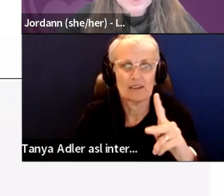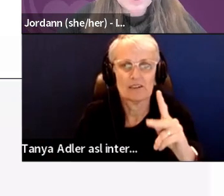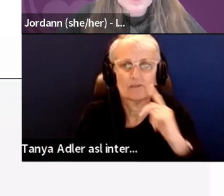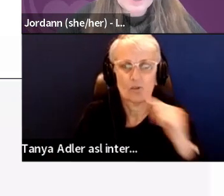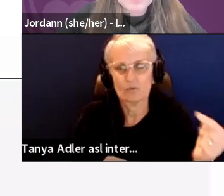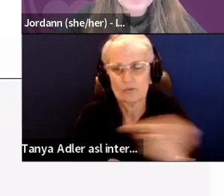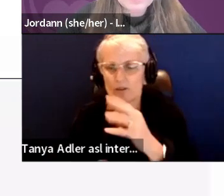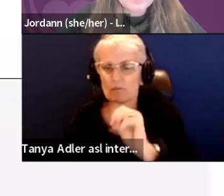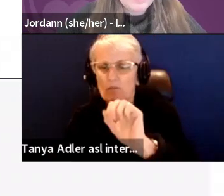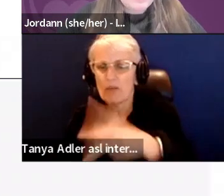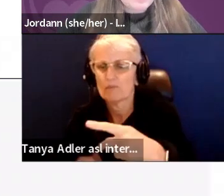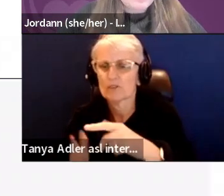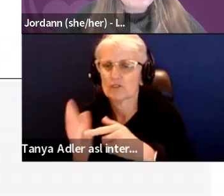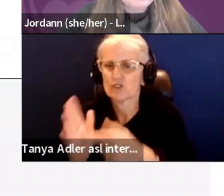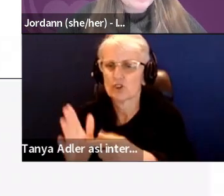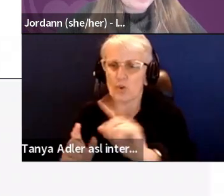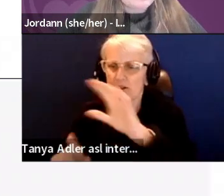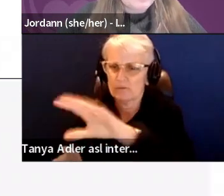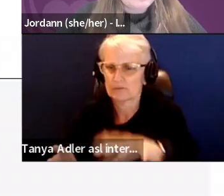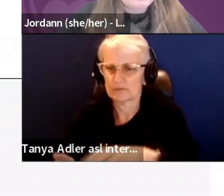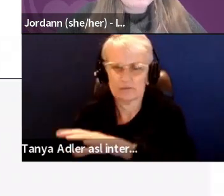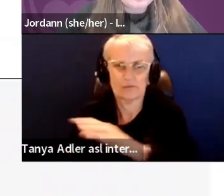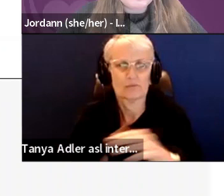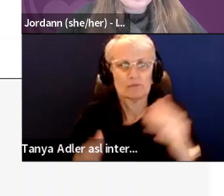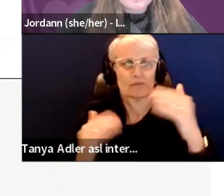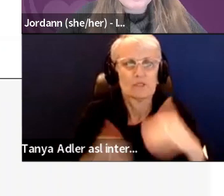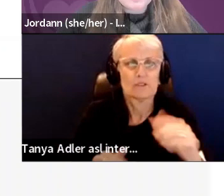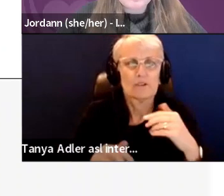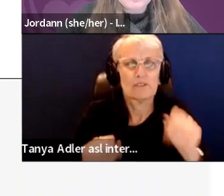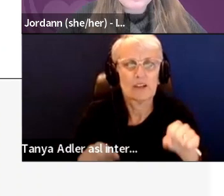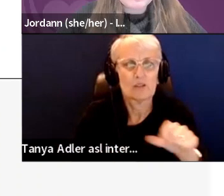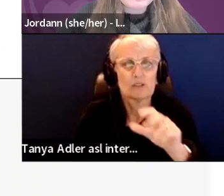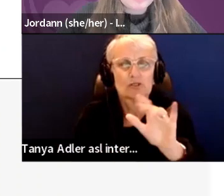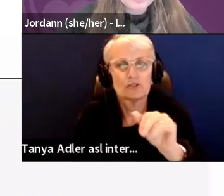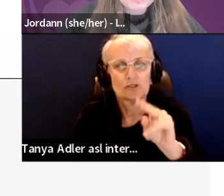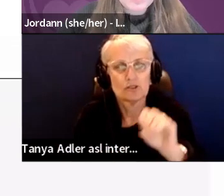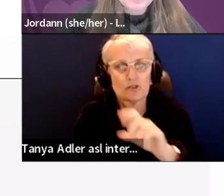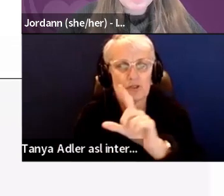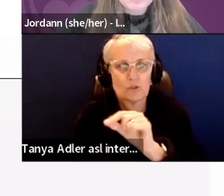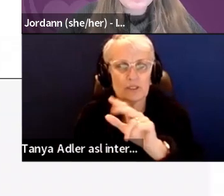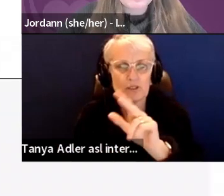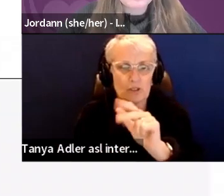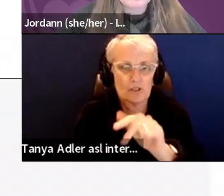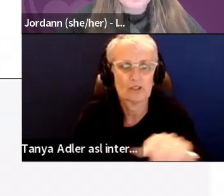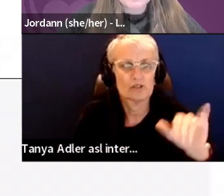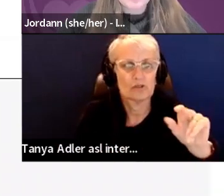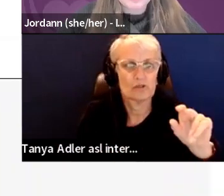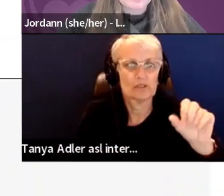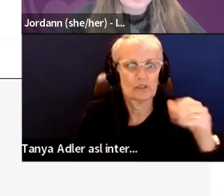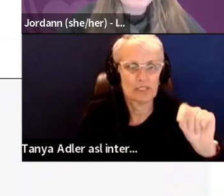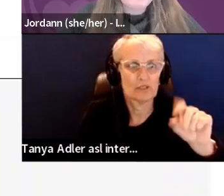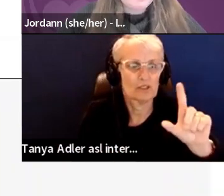map that shows you the counties. Are you available from June 2023 to December 2023? So that's